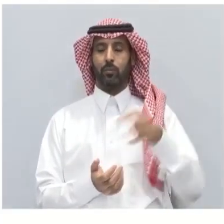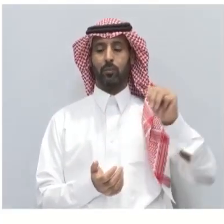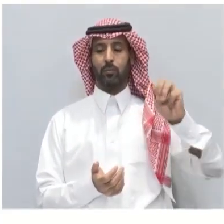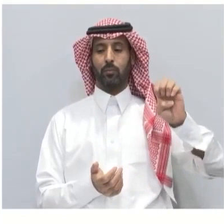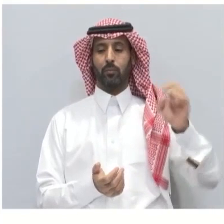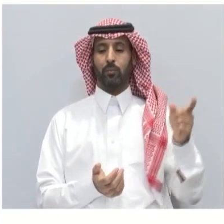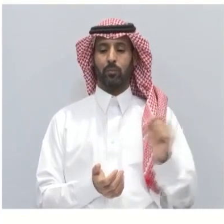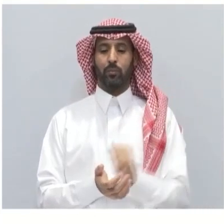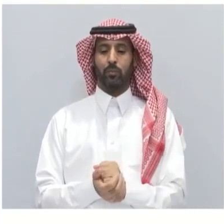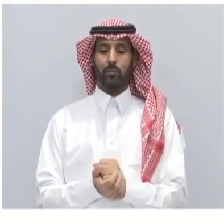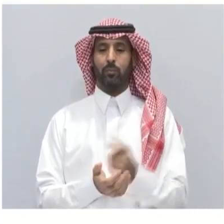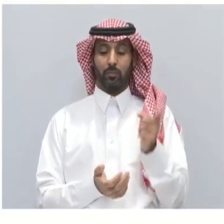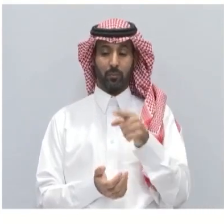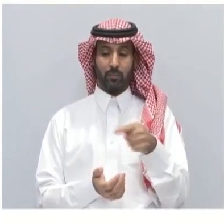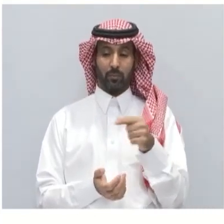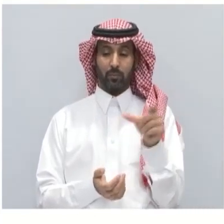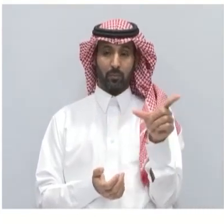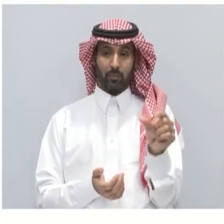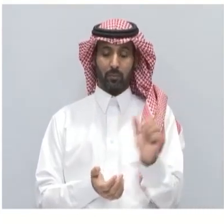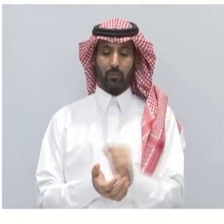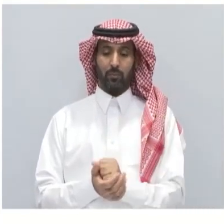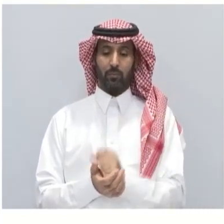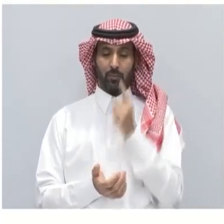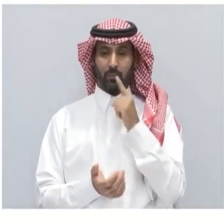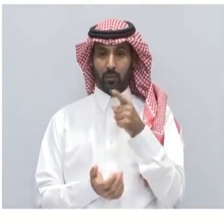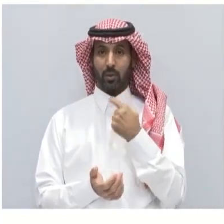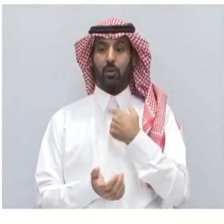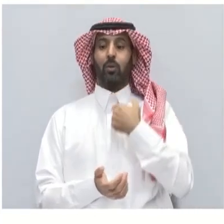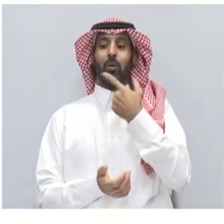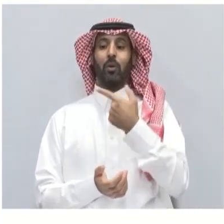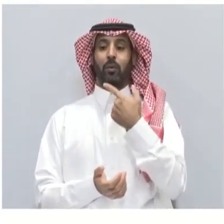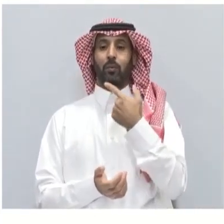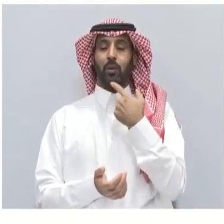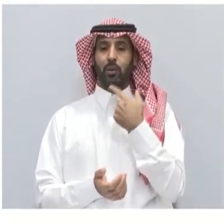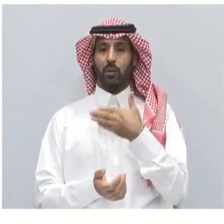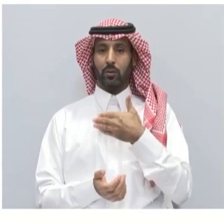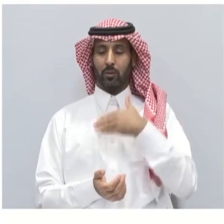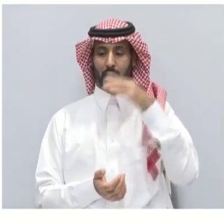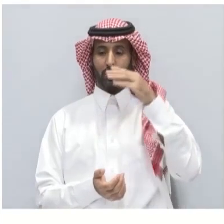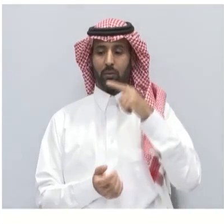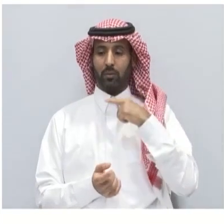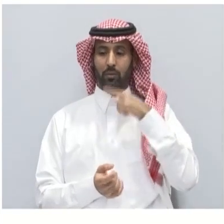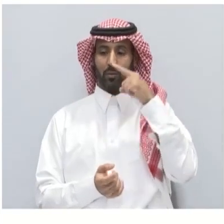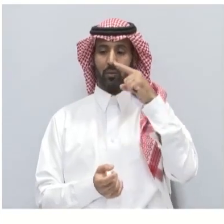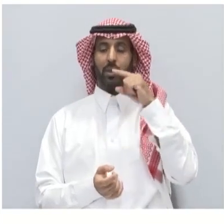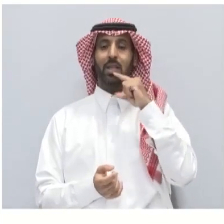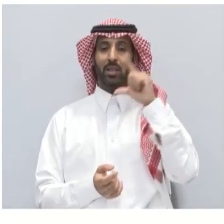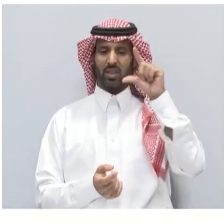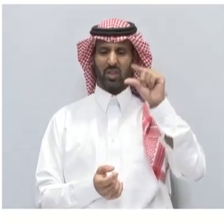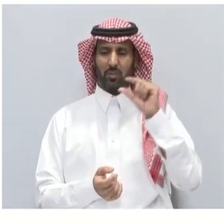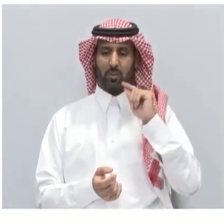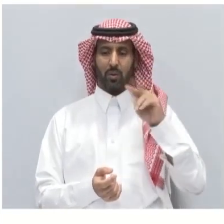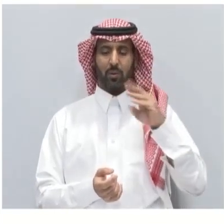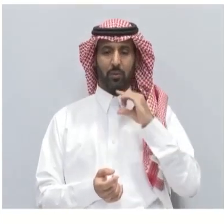S-M-T-M-Z. S-M-T in capital, this is where you raise your voice. And then the small ones, this is where you